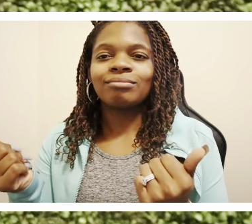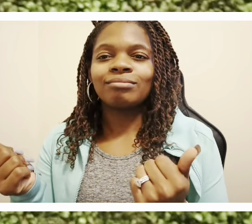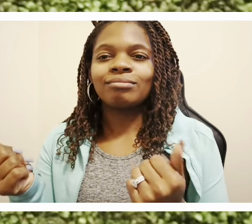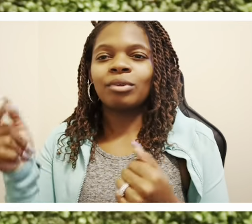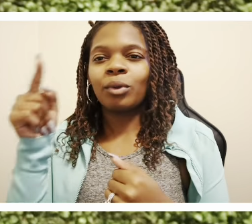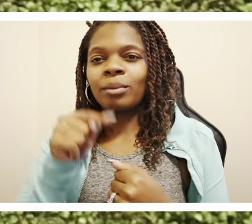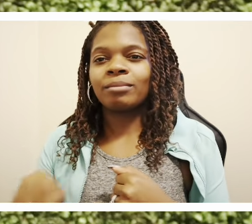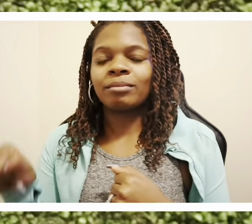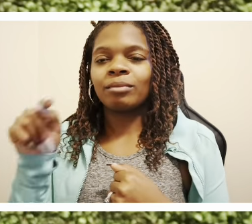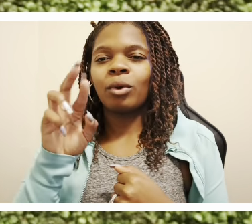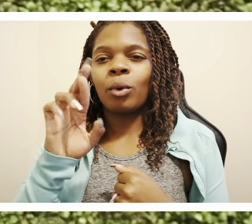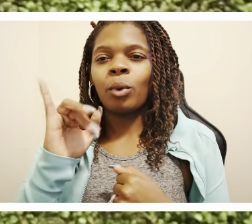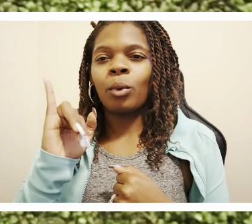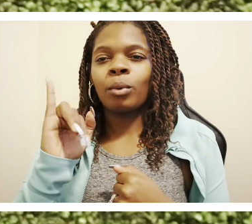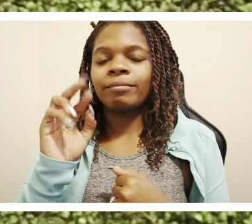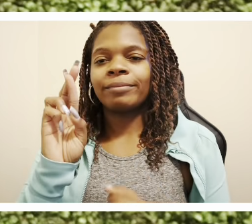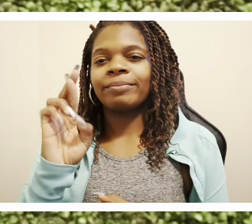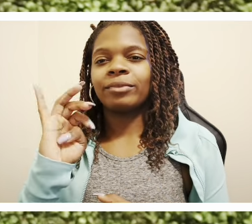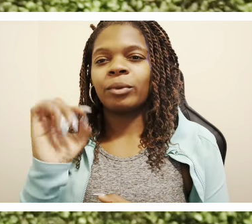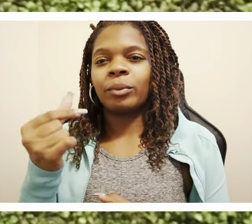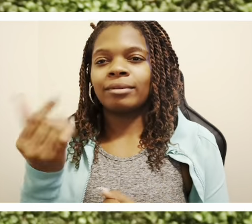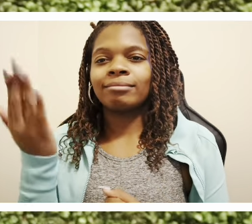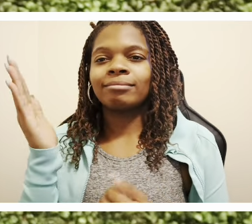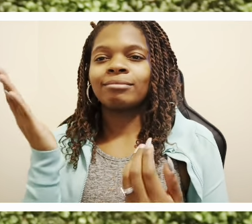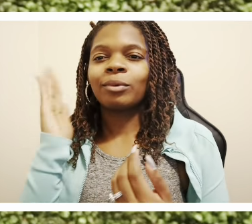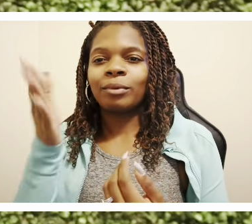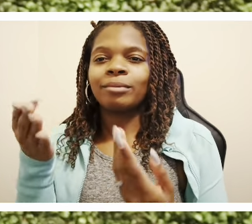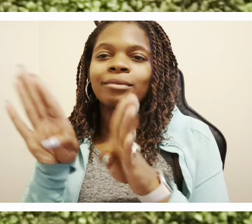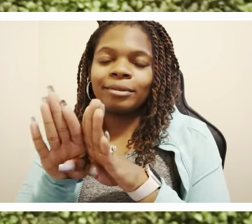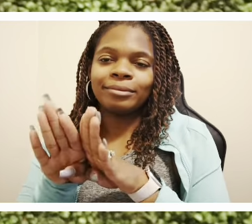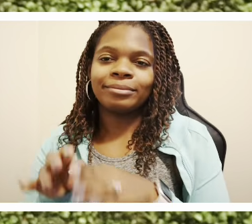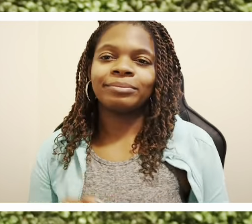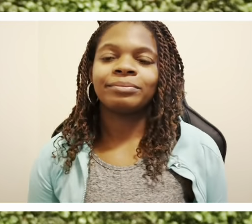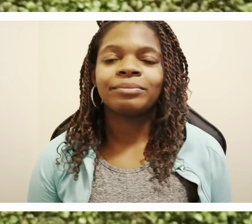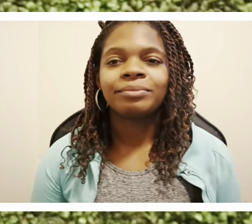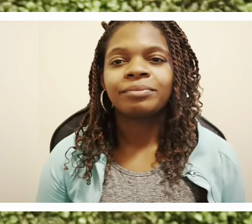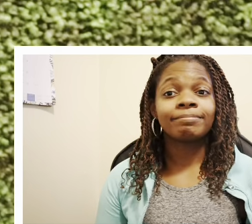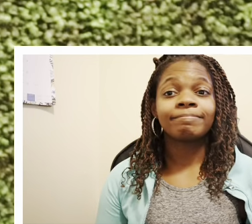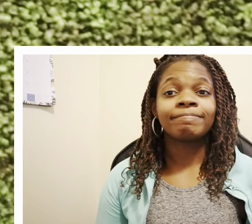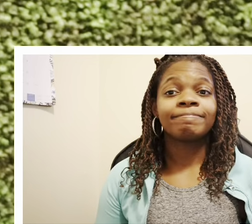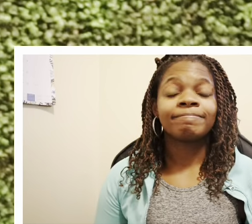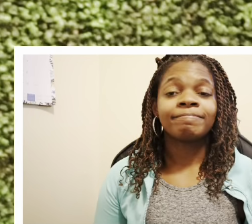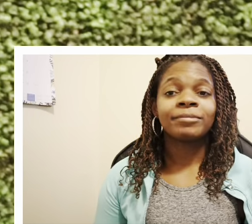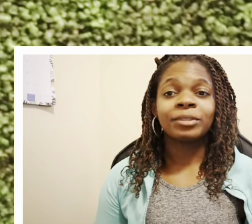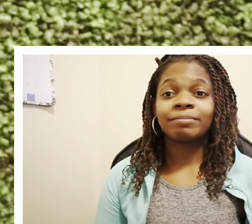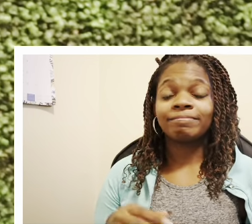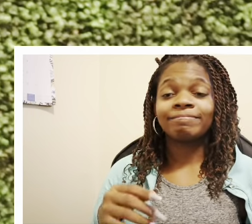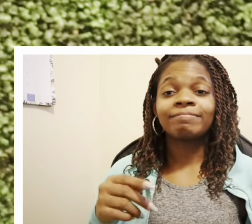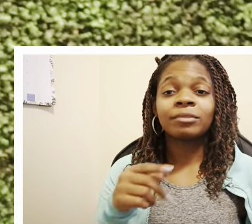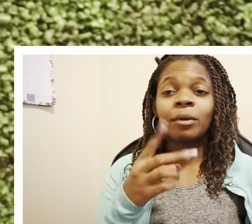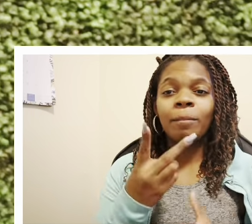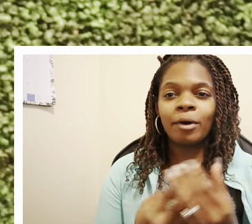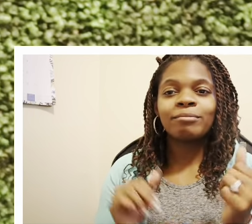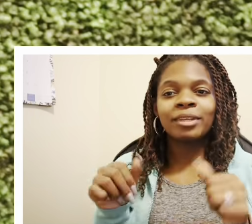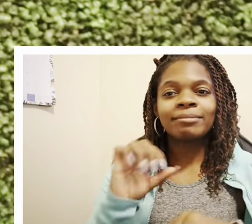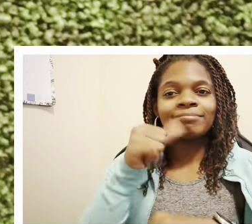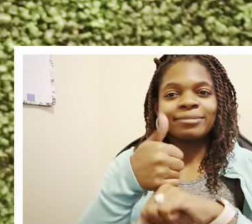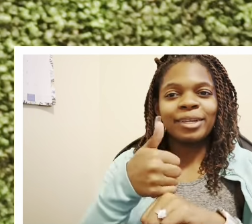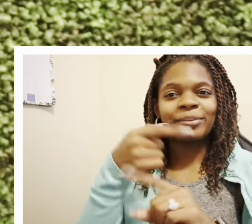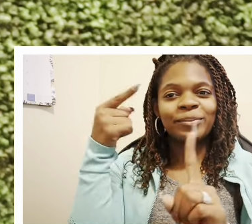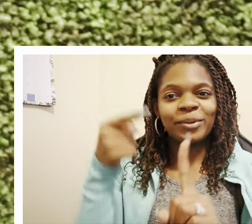oh, it's 6 o'clock and I haven't closed my exercise ring. Let me get moving. So I do like those